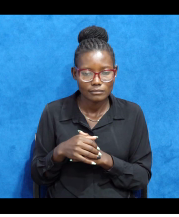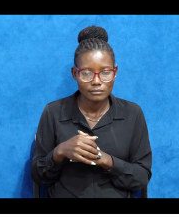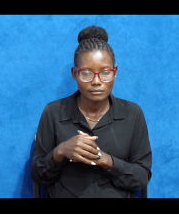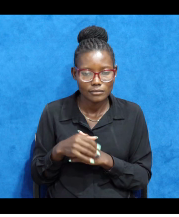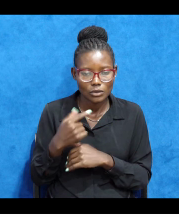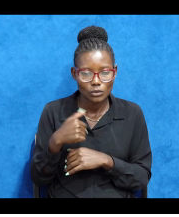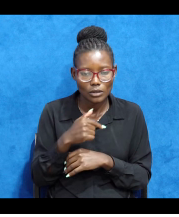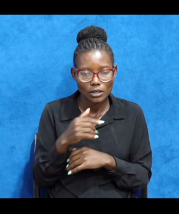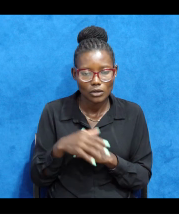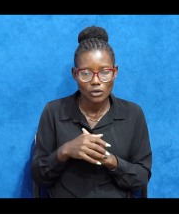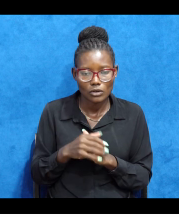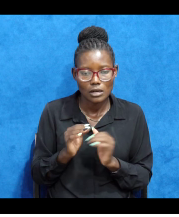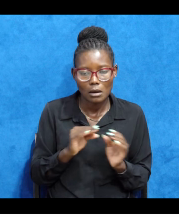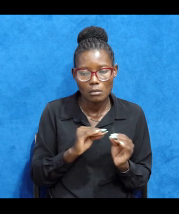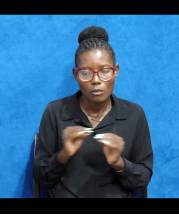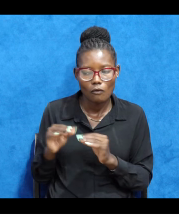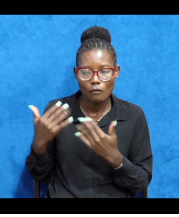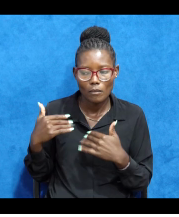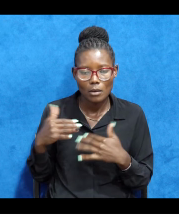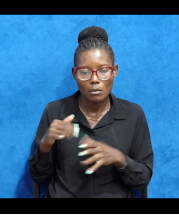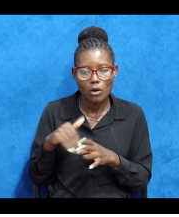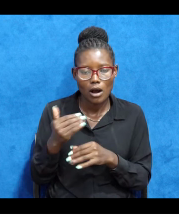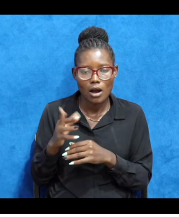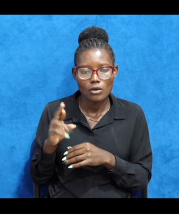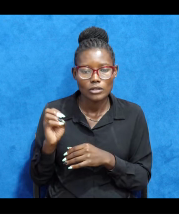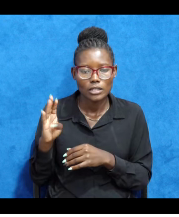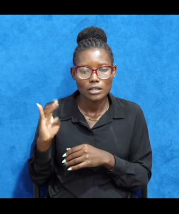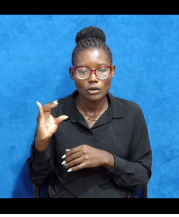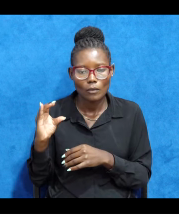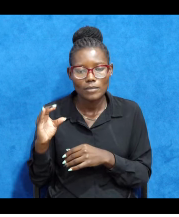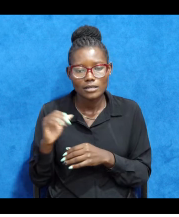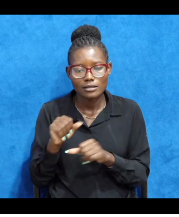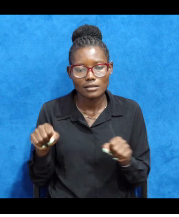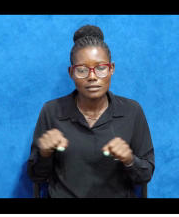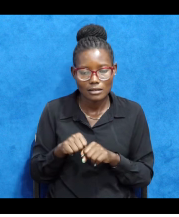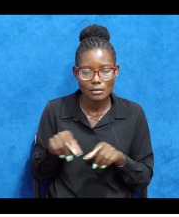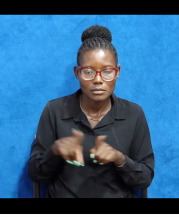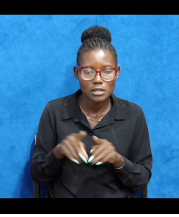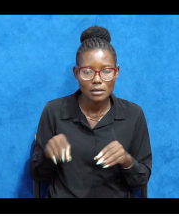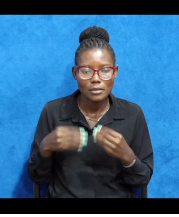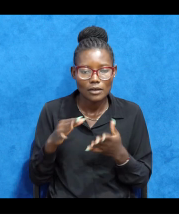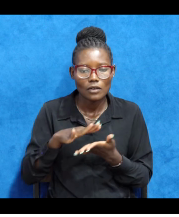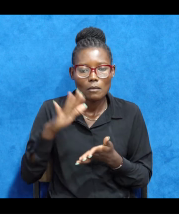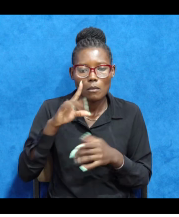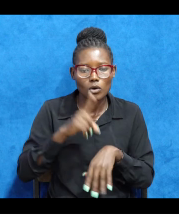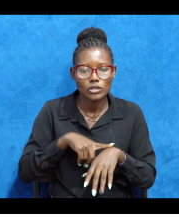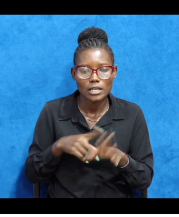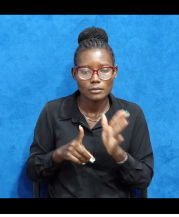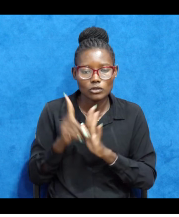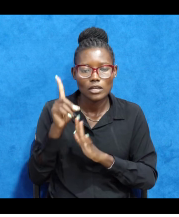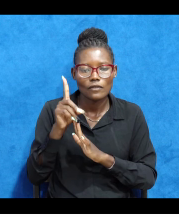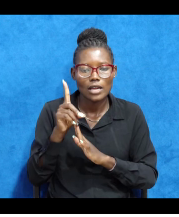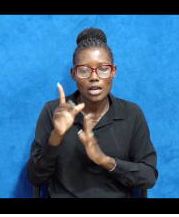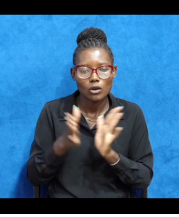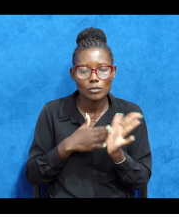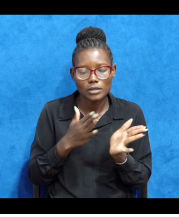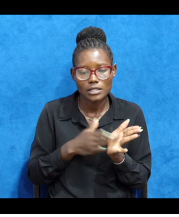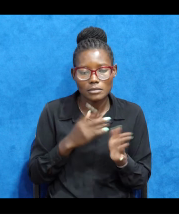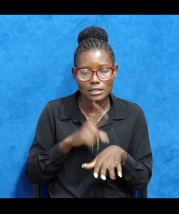we could do is we could do a larger pitch, which is going to increase the amount of